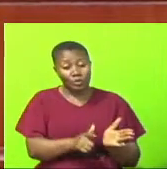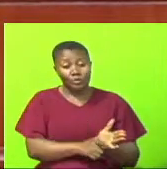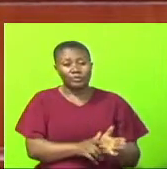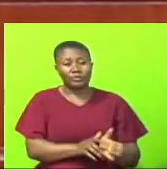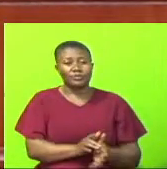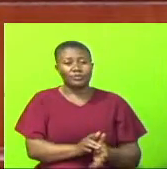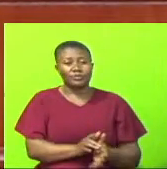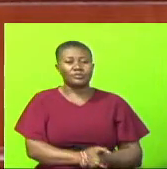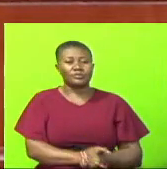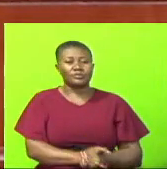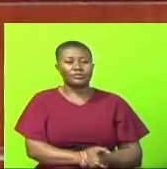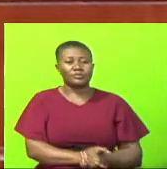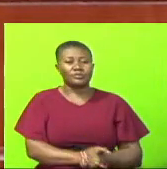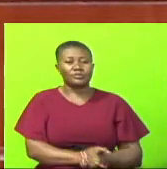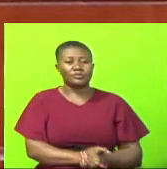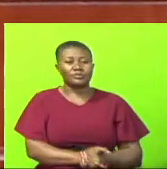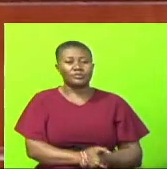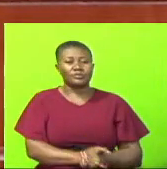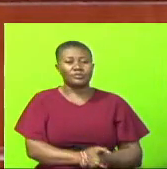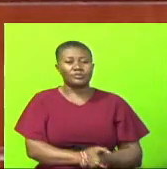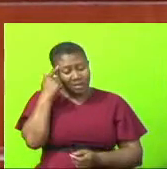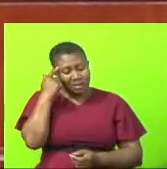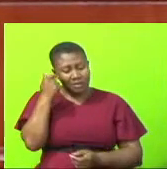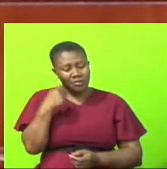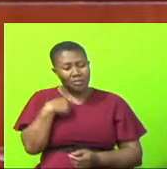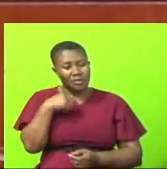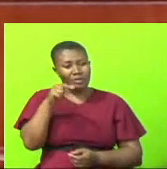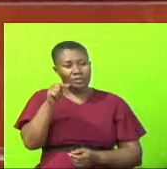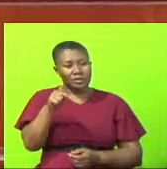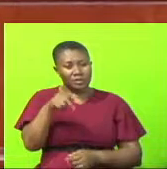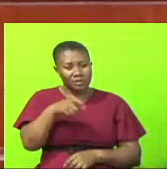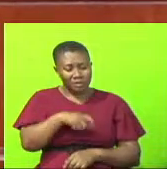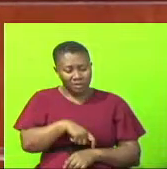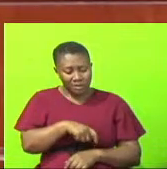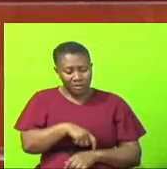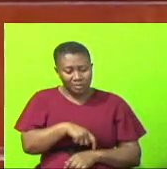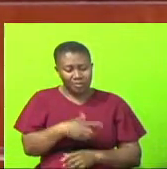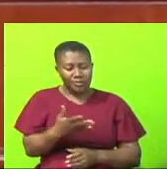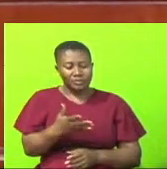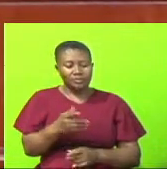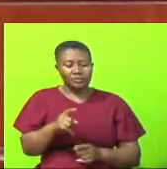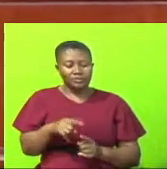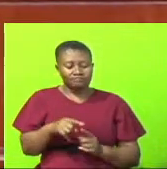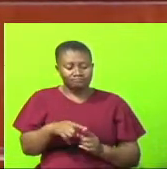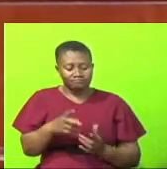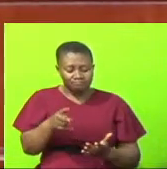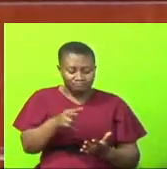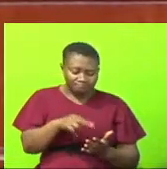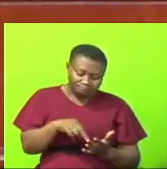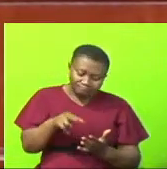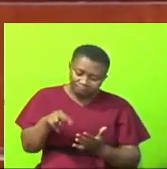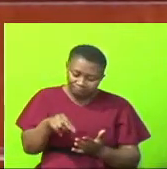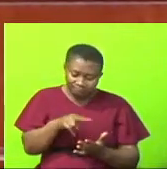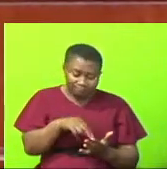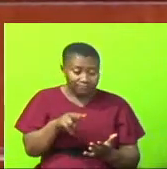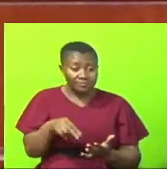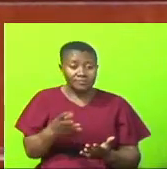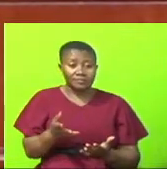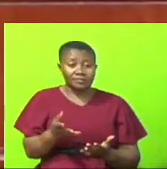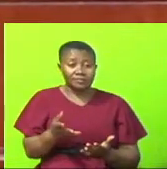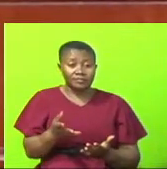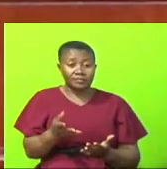And I think I need time to go through them, because what I